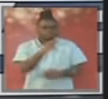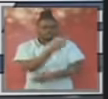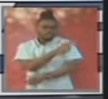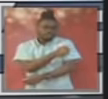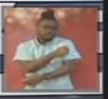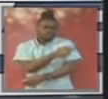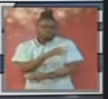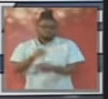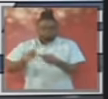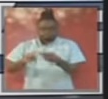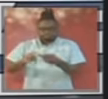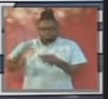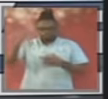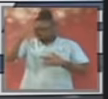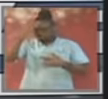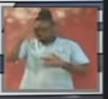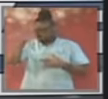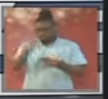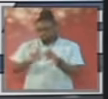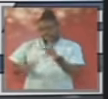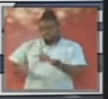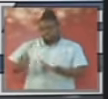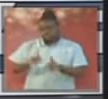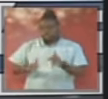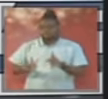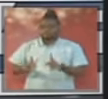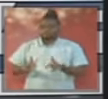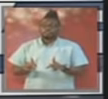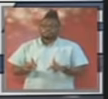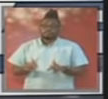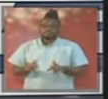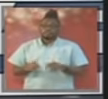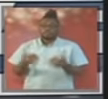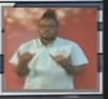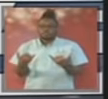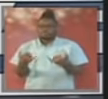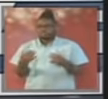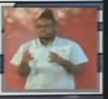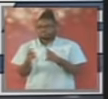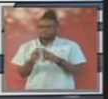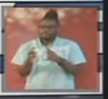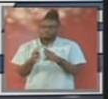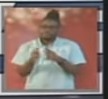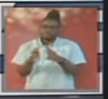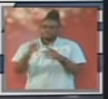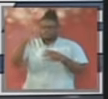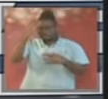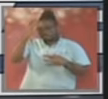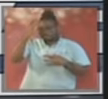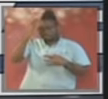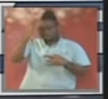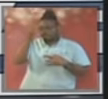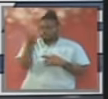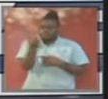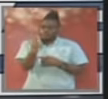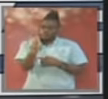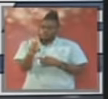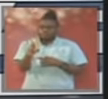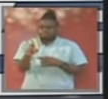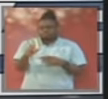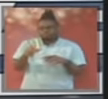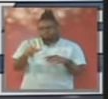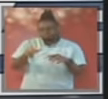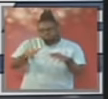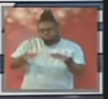ill patients who may be acutely ill in terms of ambulatory or ward level care, high dependency unit